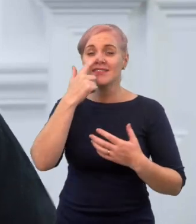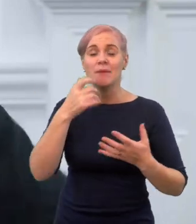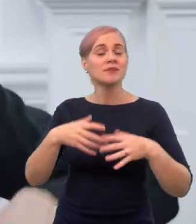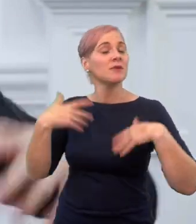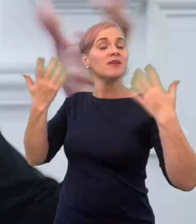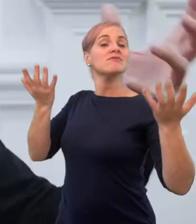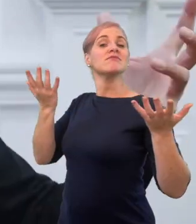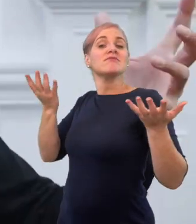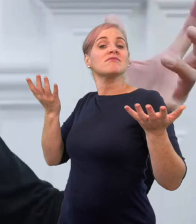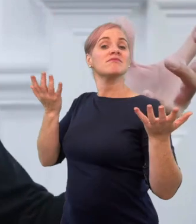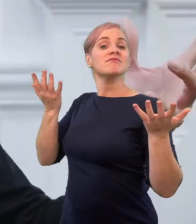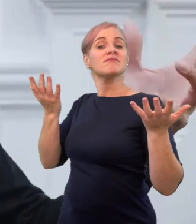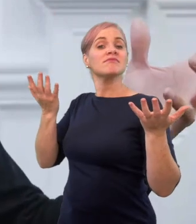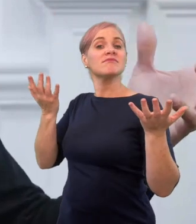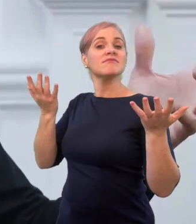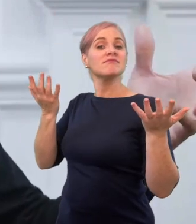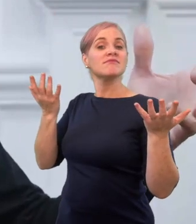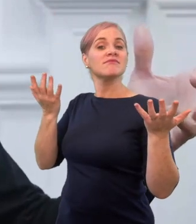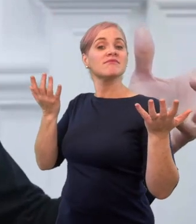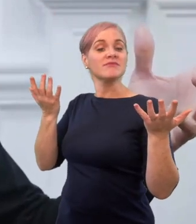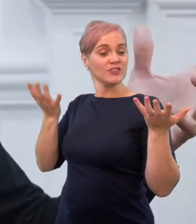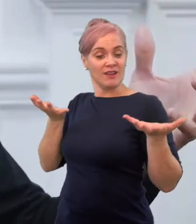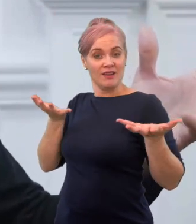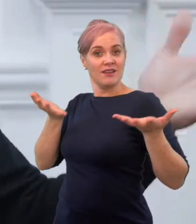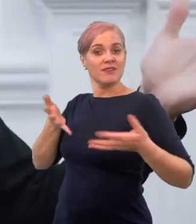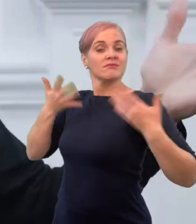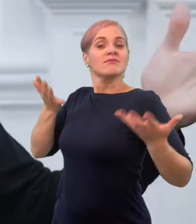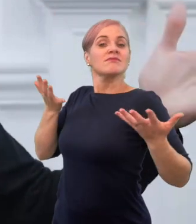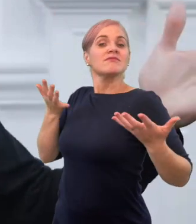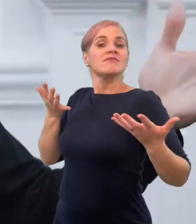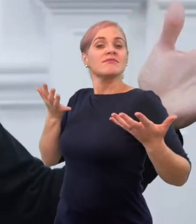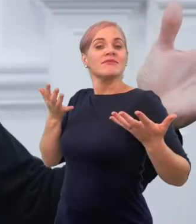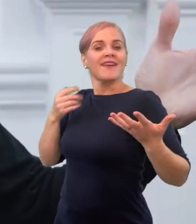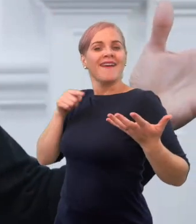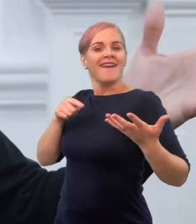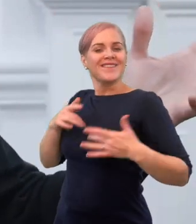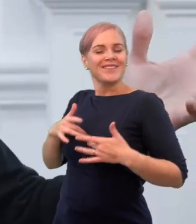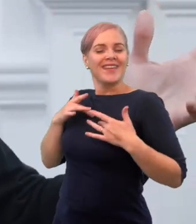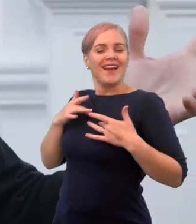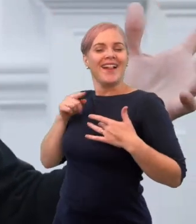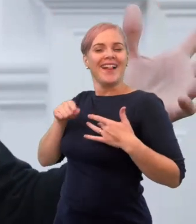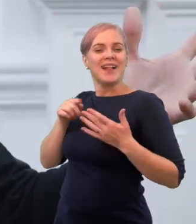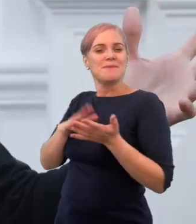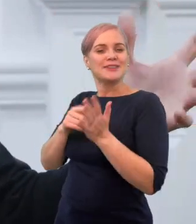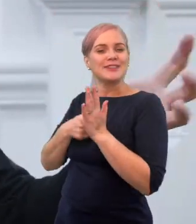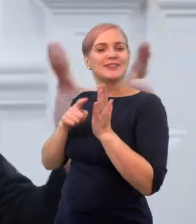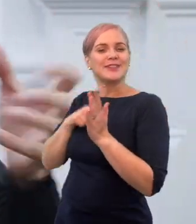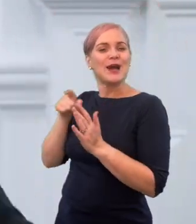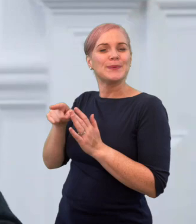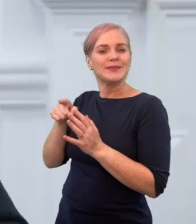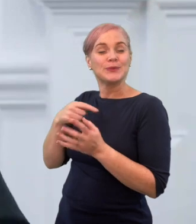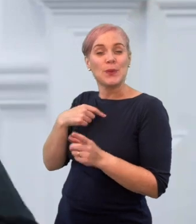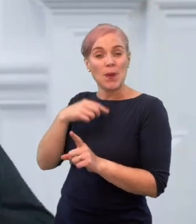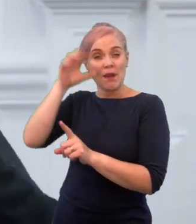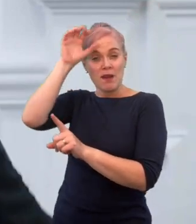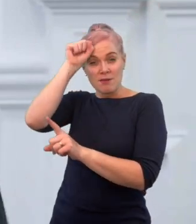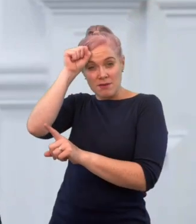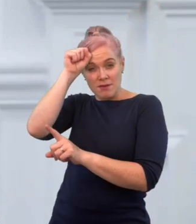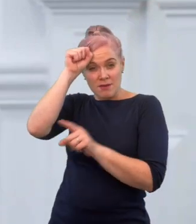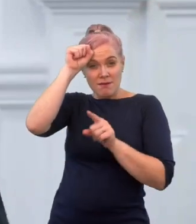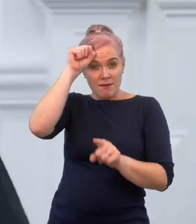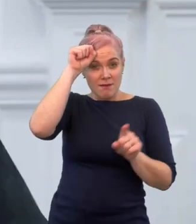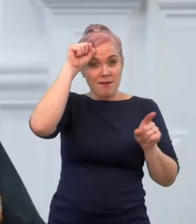So, and it could be as simple as something like this, you know, just doing this. But what does that make me feel as Mr. Jones? And I keep all those things in